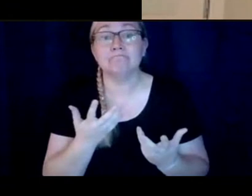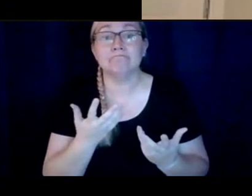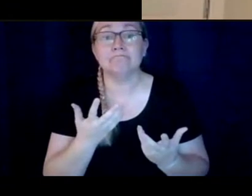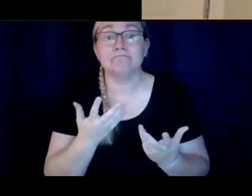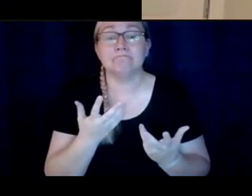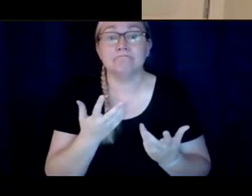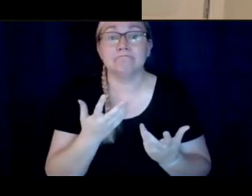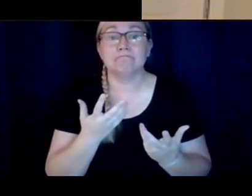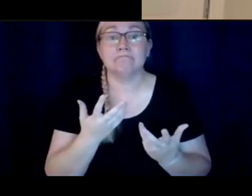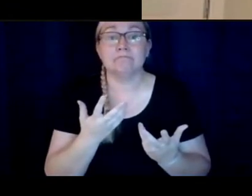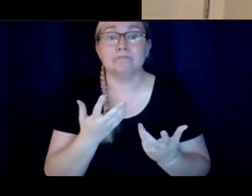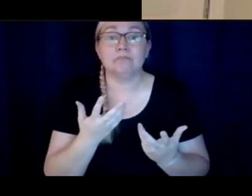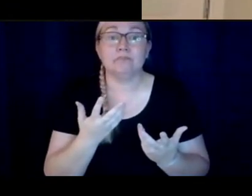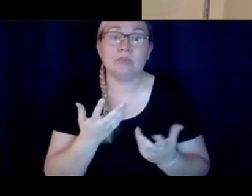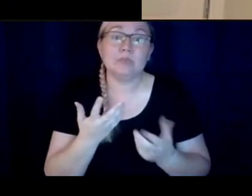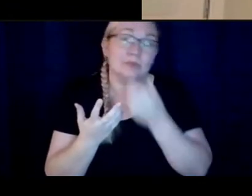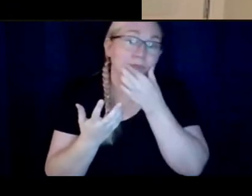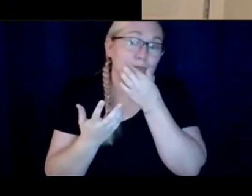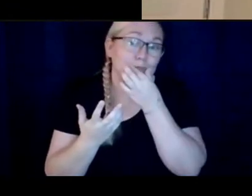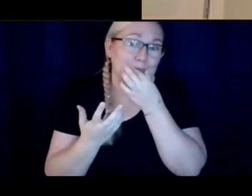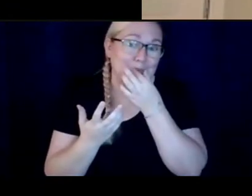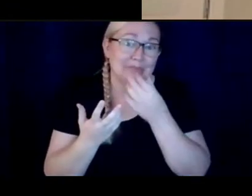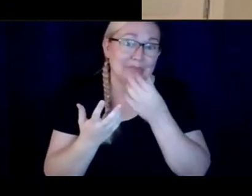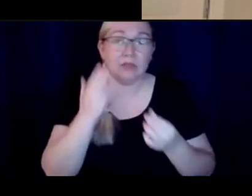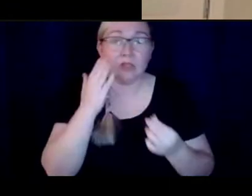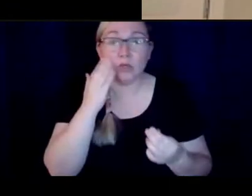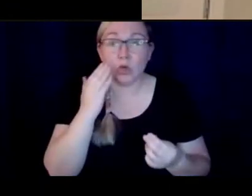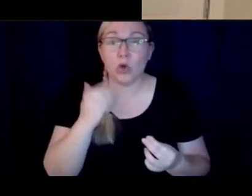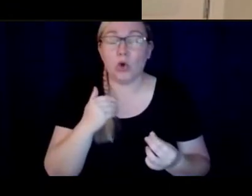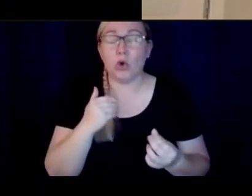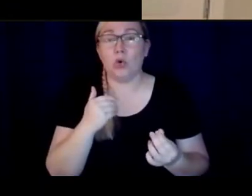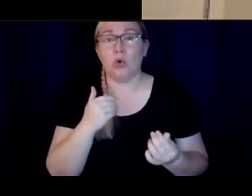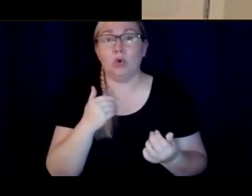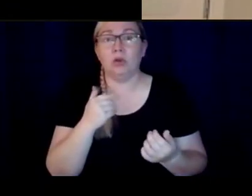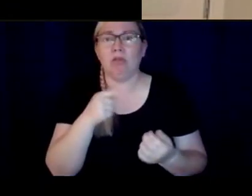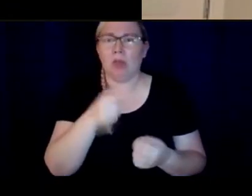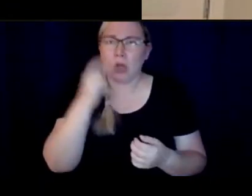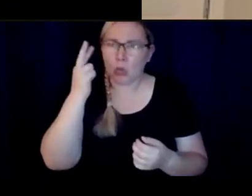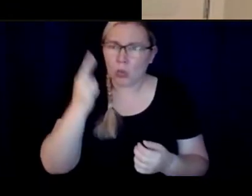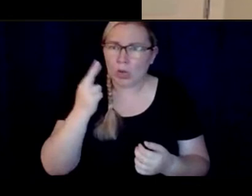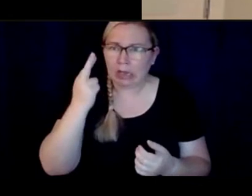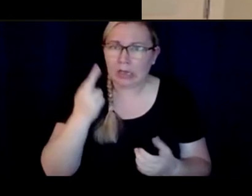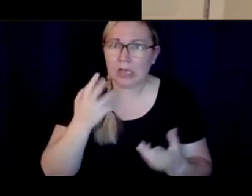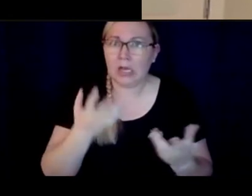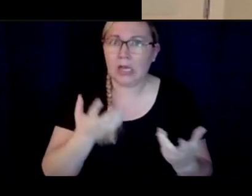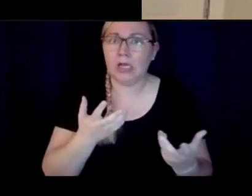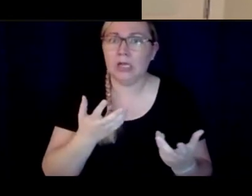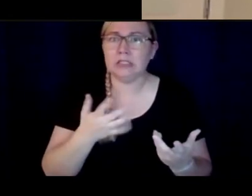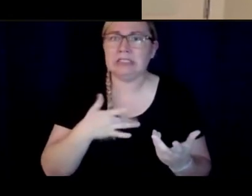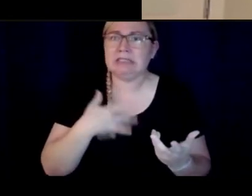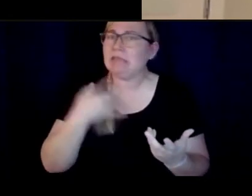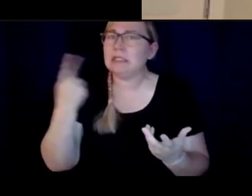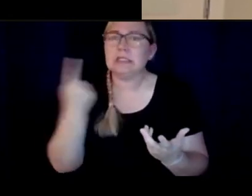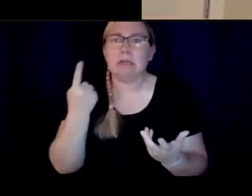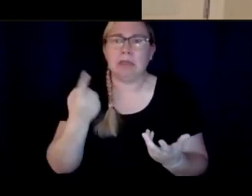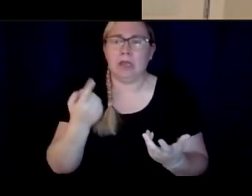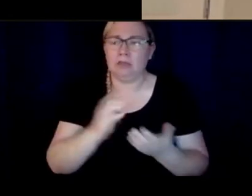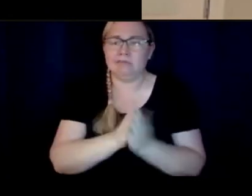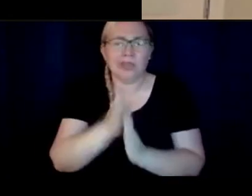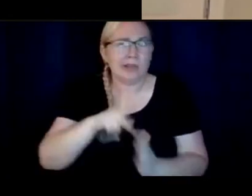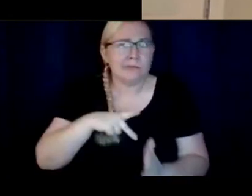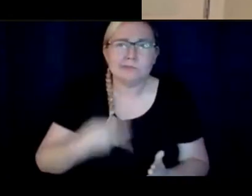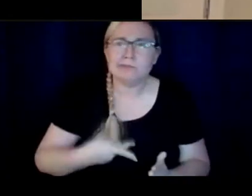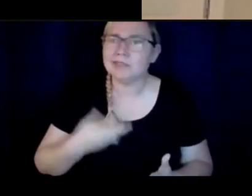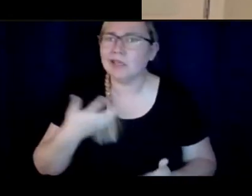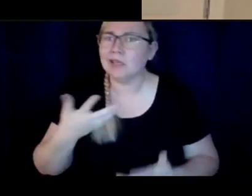upset and realized and galvanized and just feel something, you know, feel something.